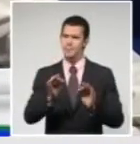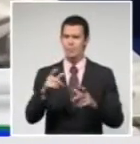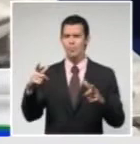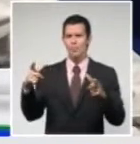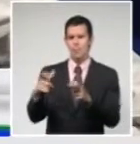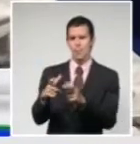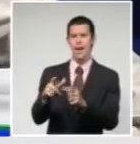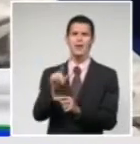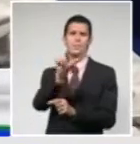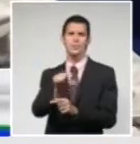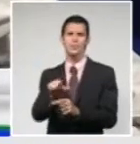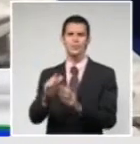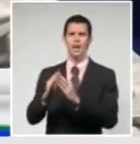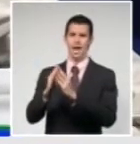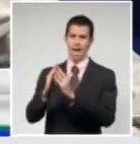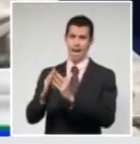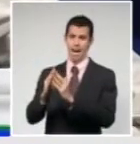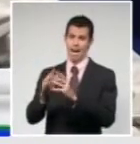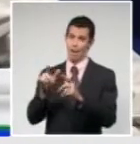5,440 people, or